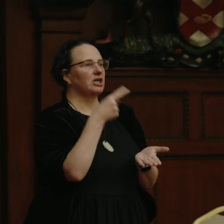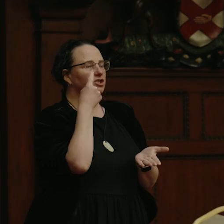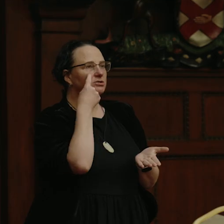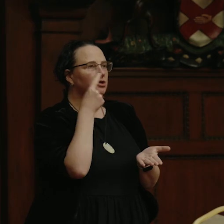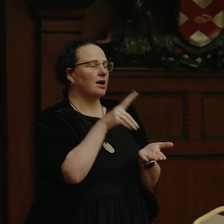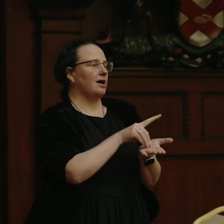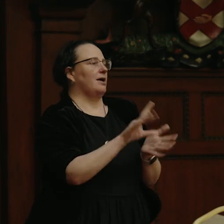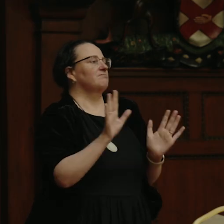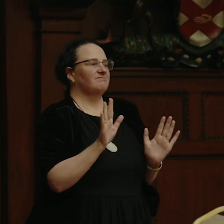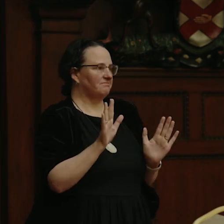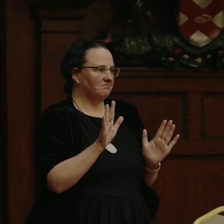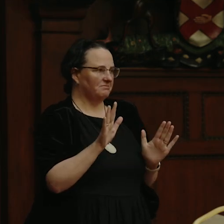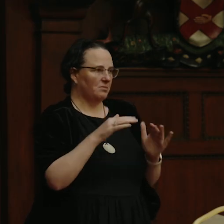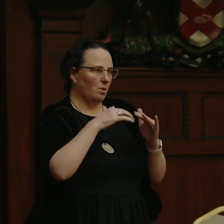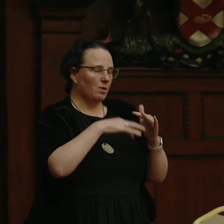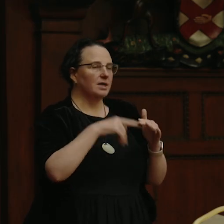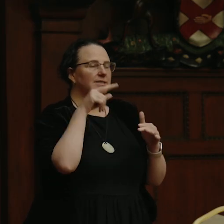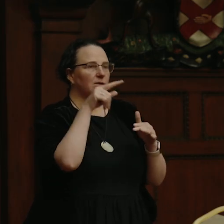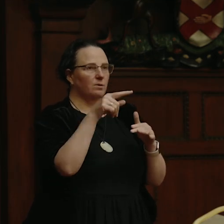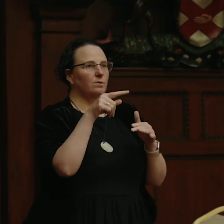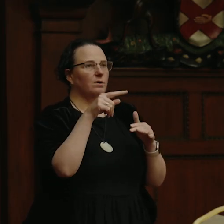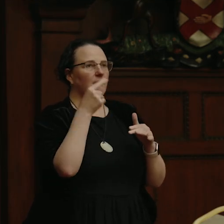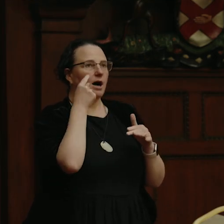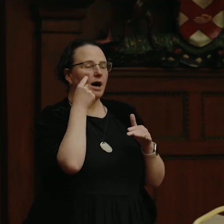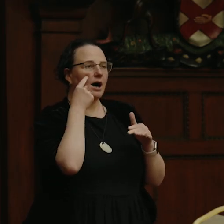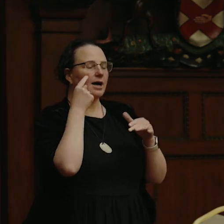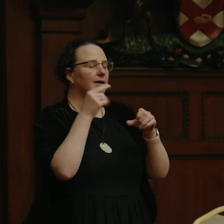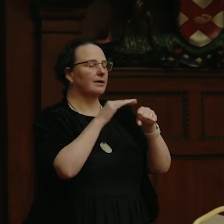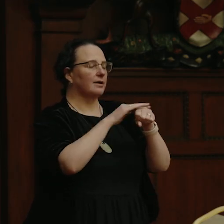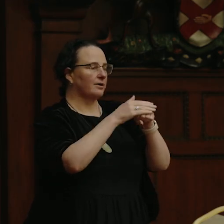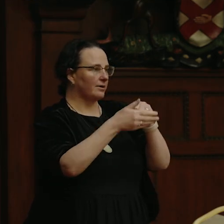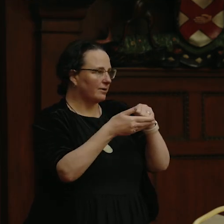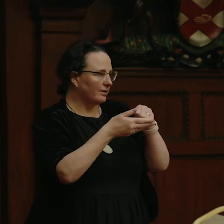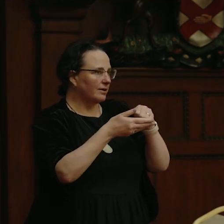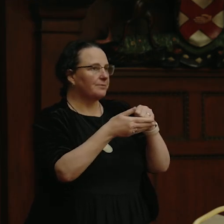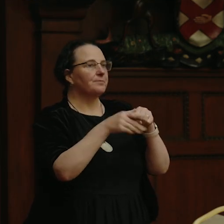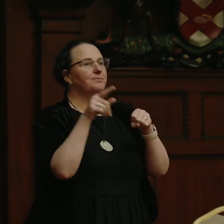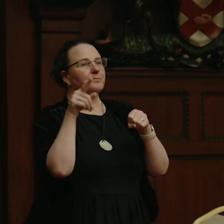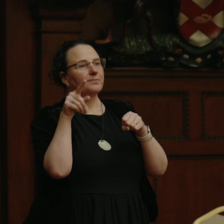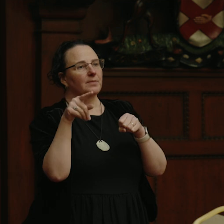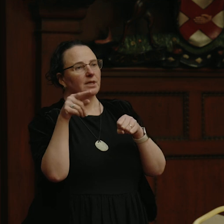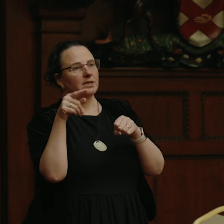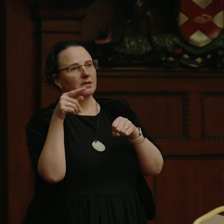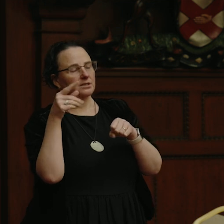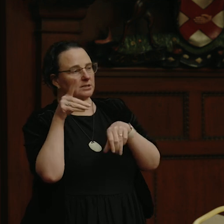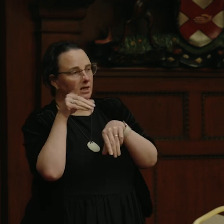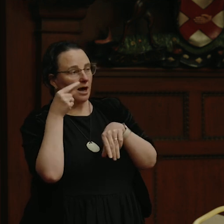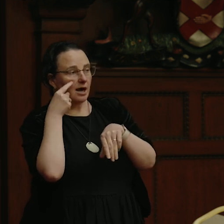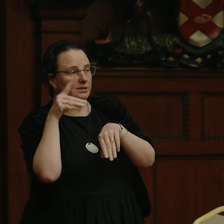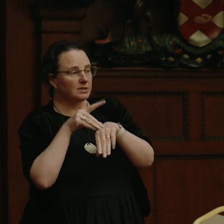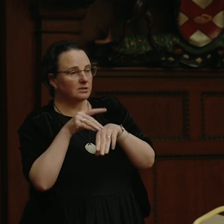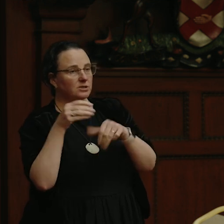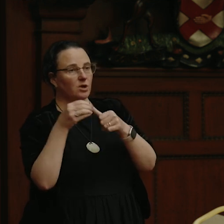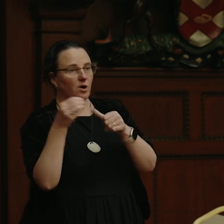So I was trying to explain what happens on the eye surface, where maybe ophthalmologists and other clinicians can come in and